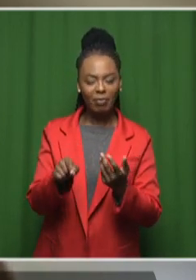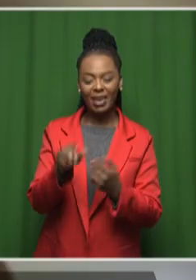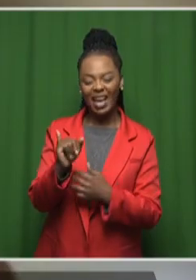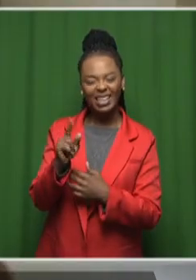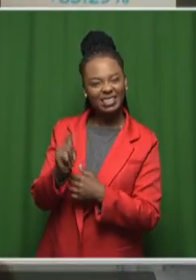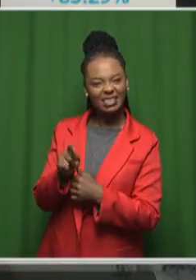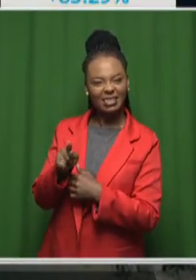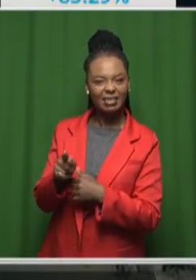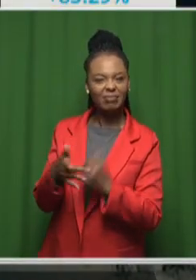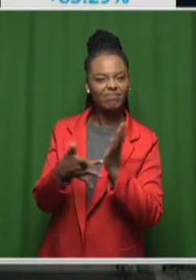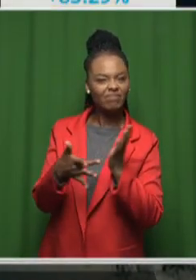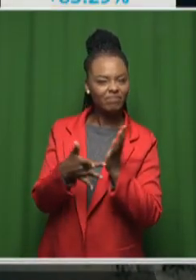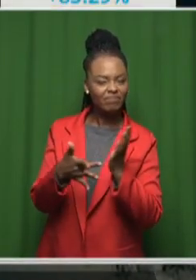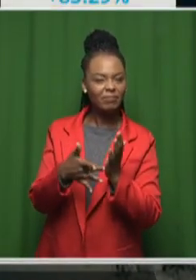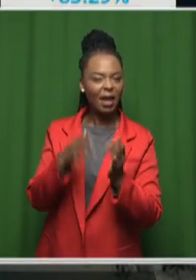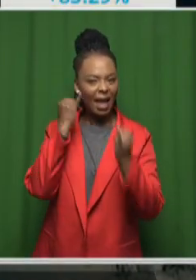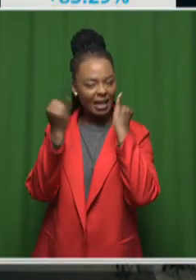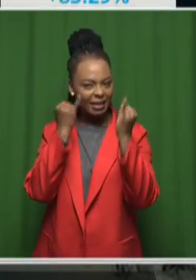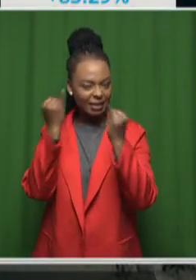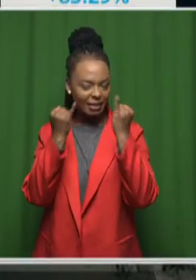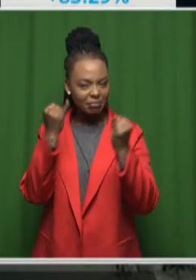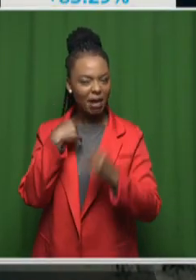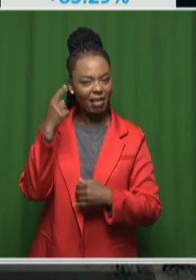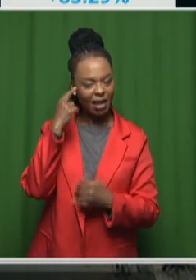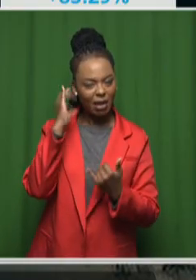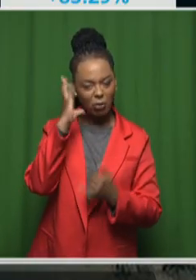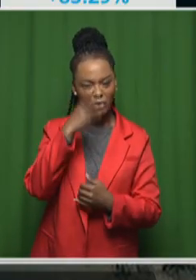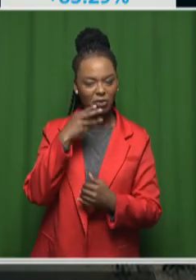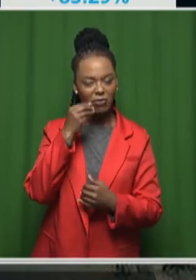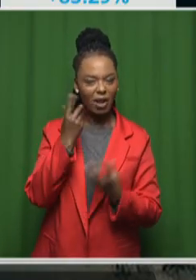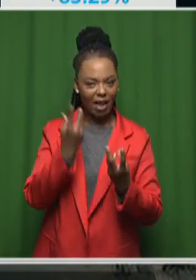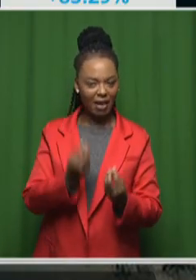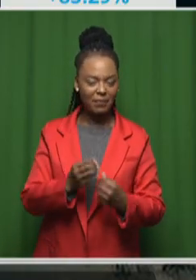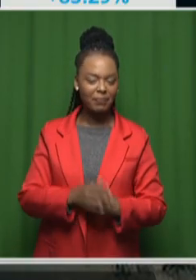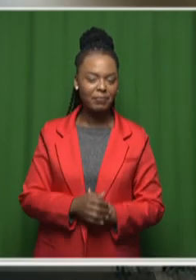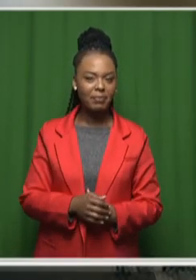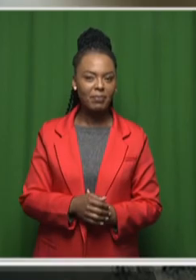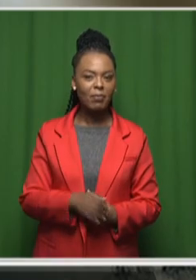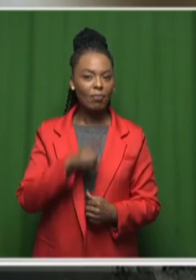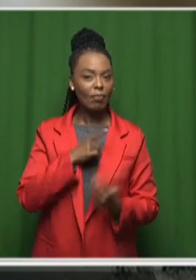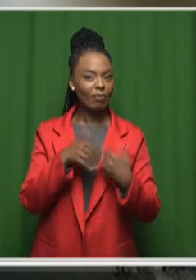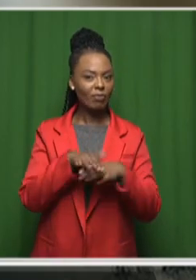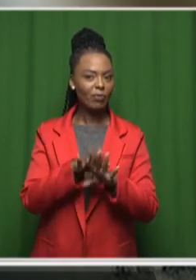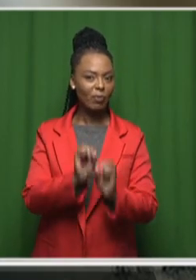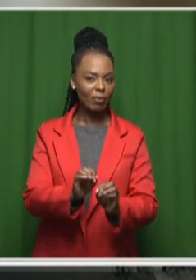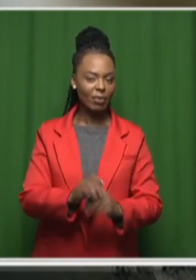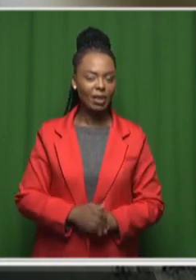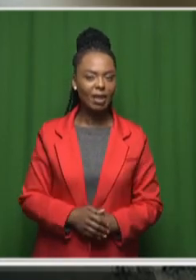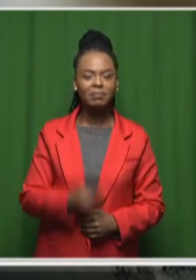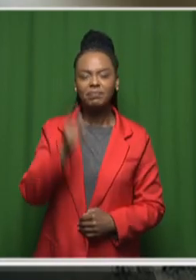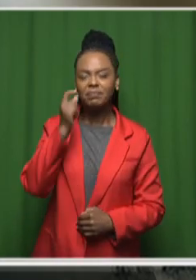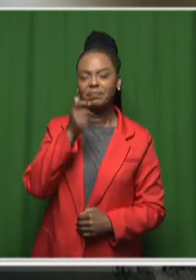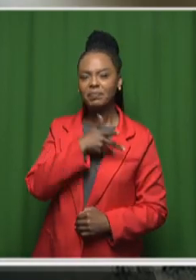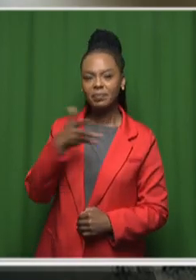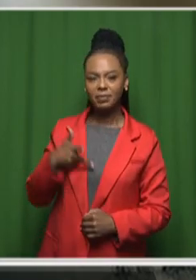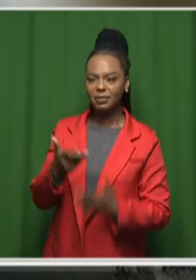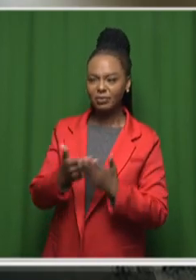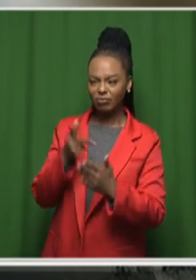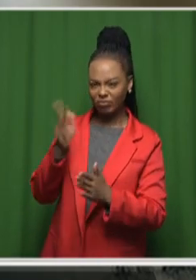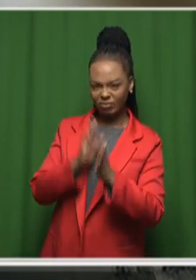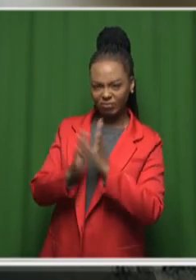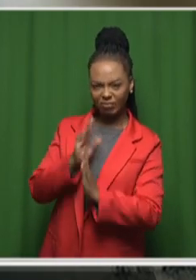and the ideas that they have. And I think that's really beautiful to see. And the issue of the gender issues that you just